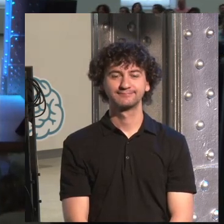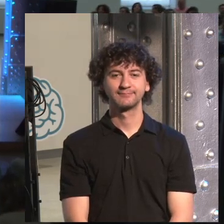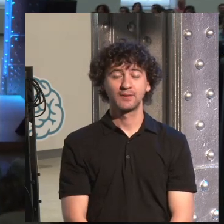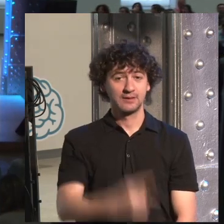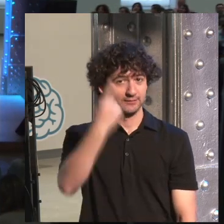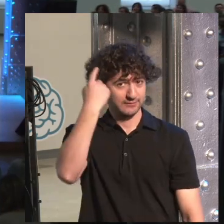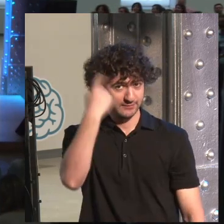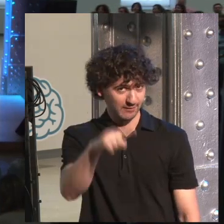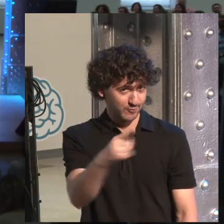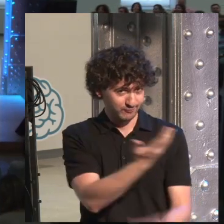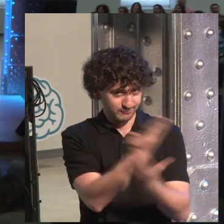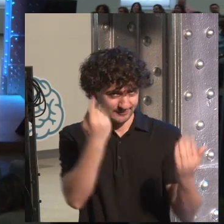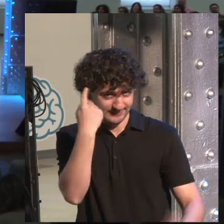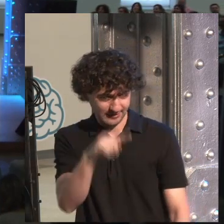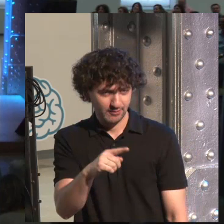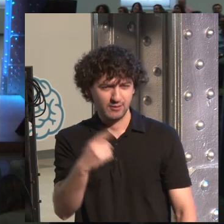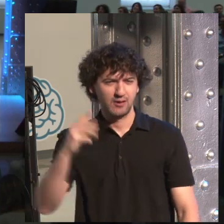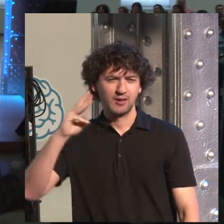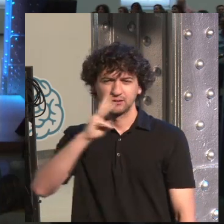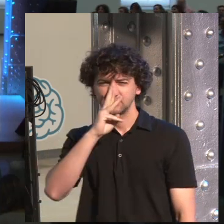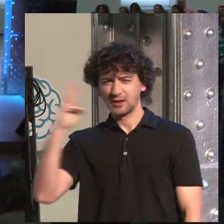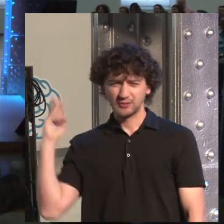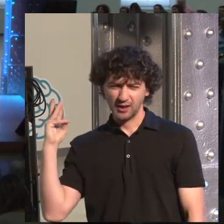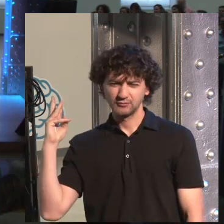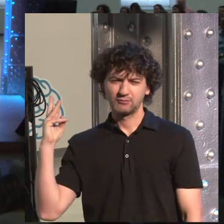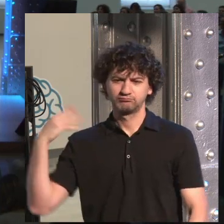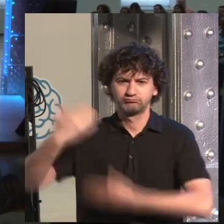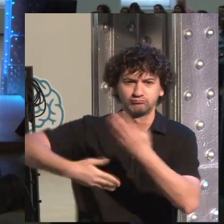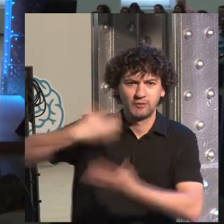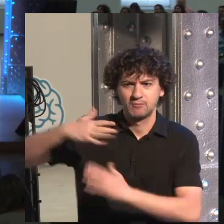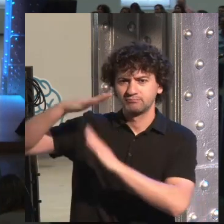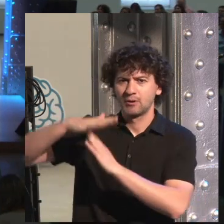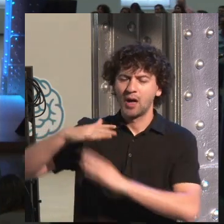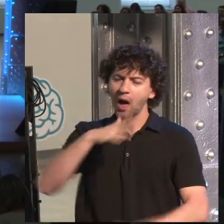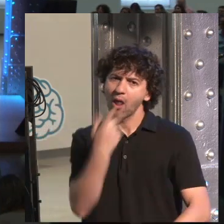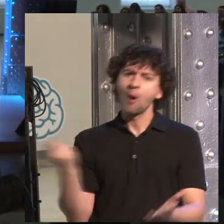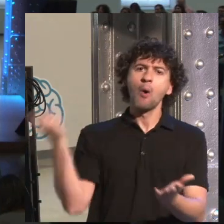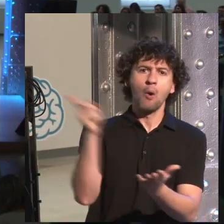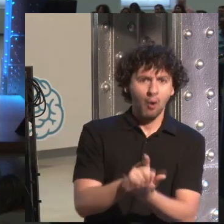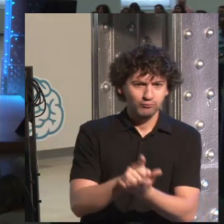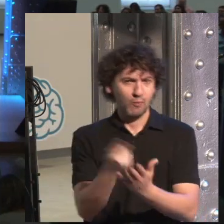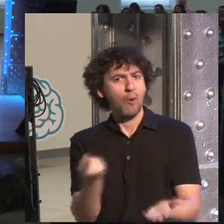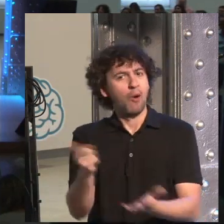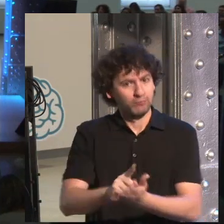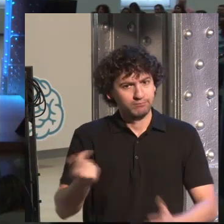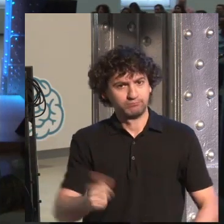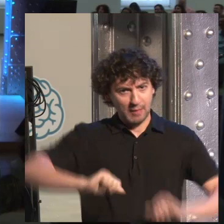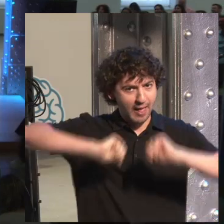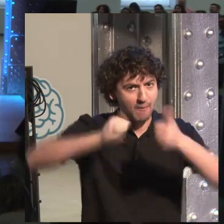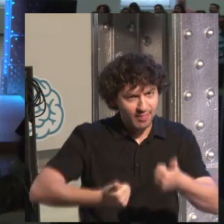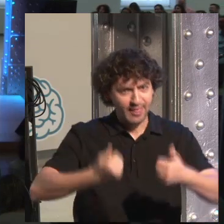Bueno, ya sabéis que después de 3 años teníamos que resucitar la Thinking Party. No podíamos vivir sin la Thinking